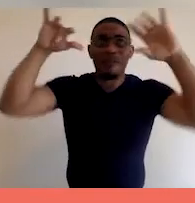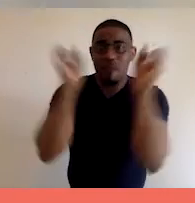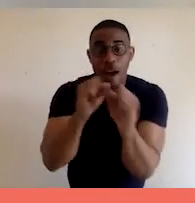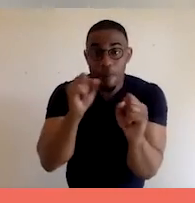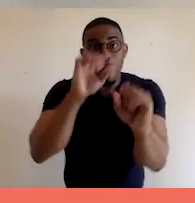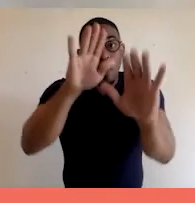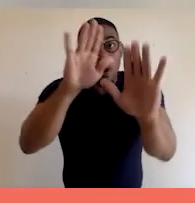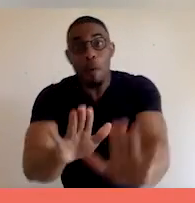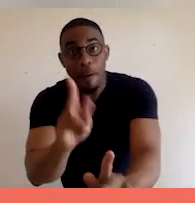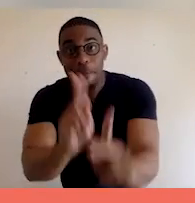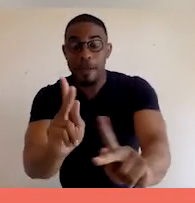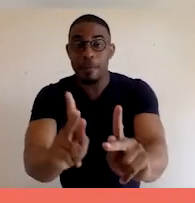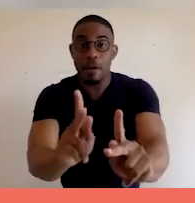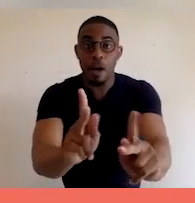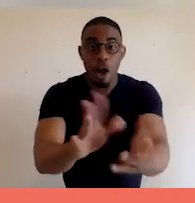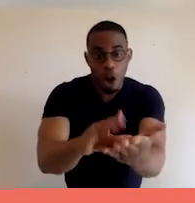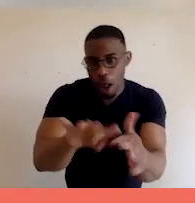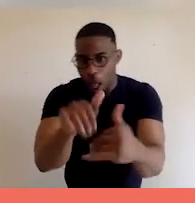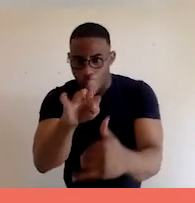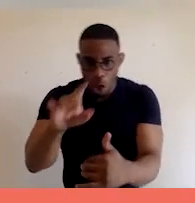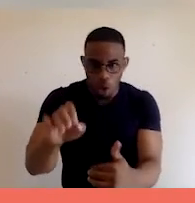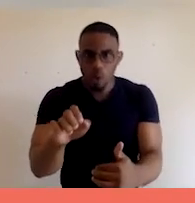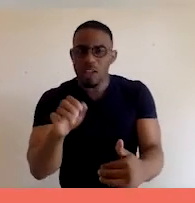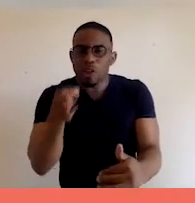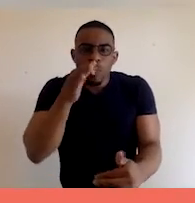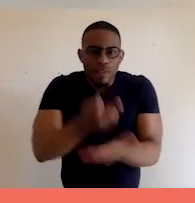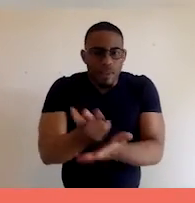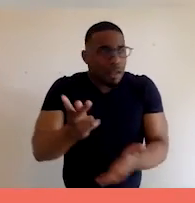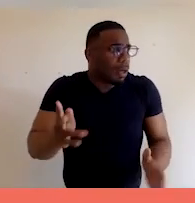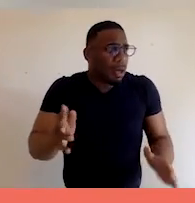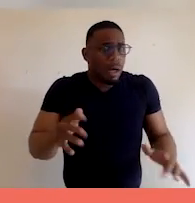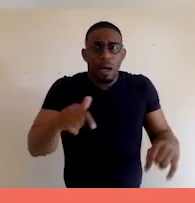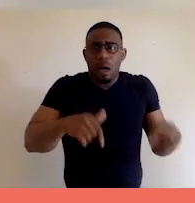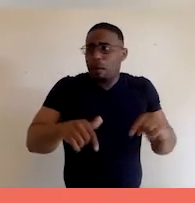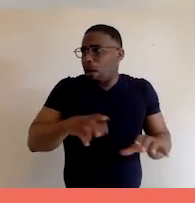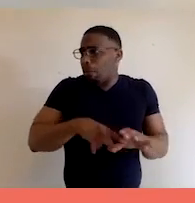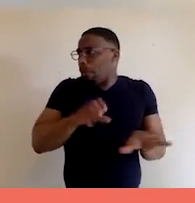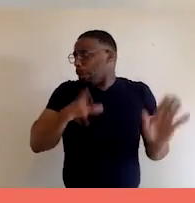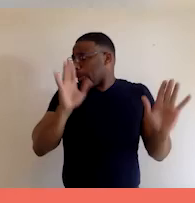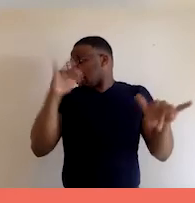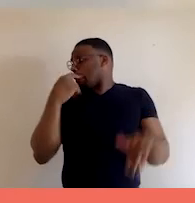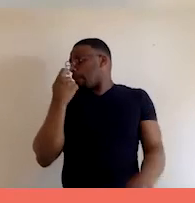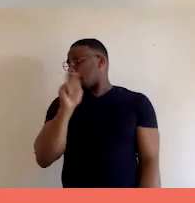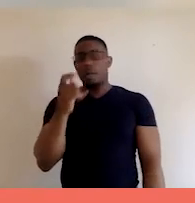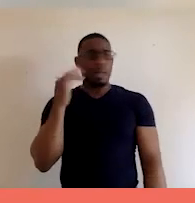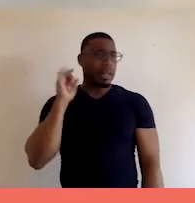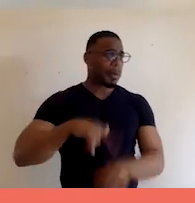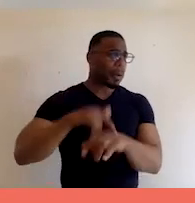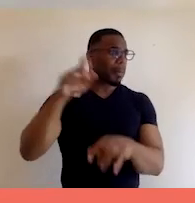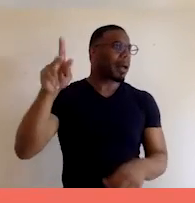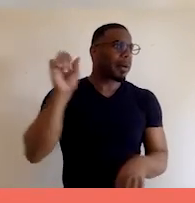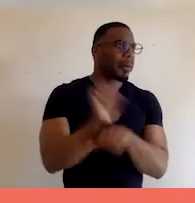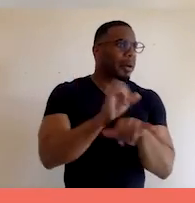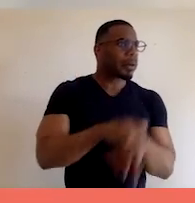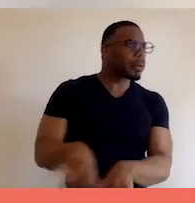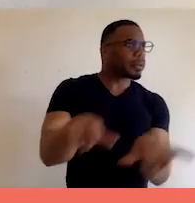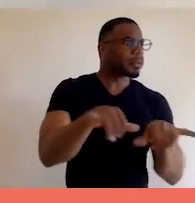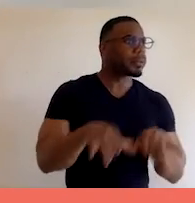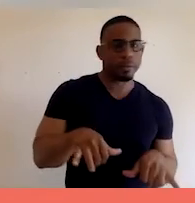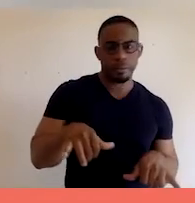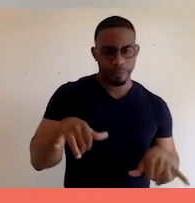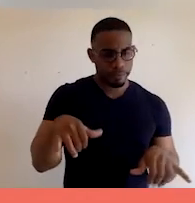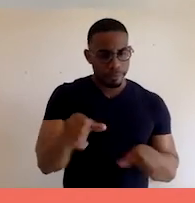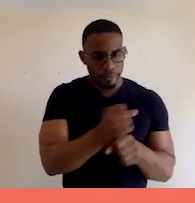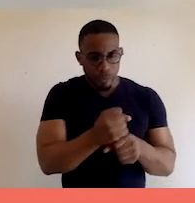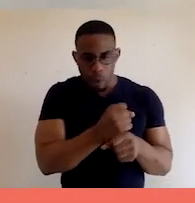phenomenal, incredible people learning how to code. And as soon as they fail, oh, this ain't for me. Time to go back to working as a barista. Time